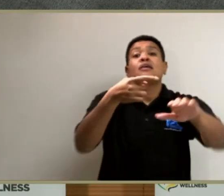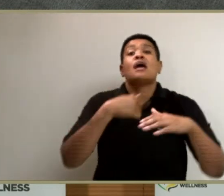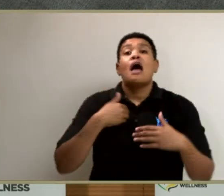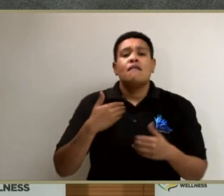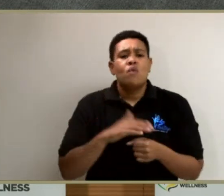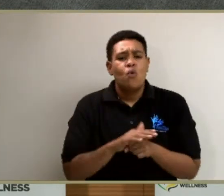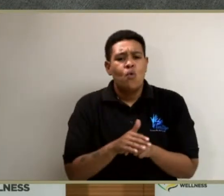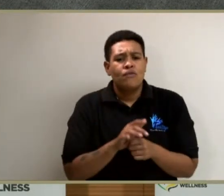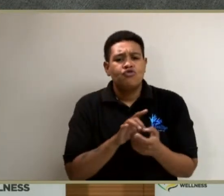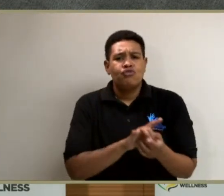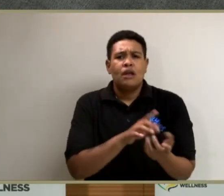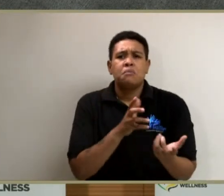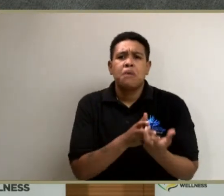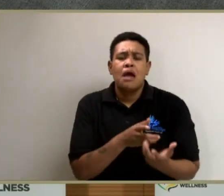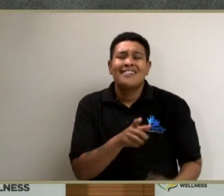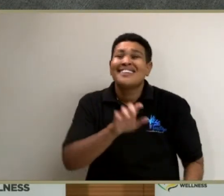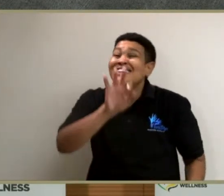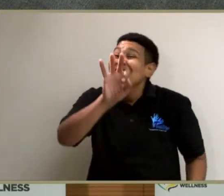COVID related,